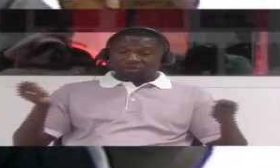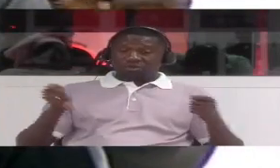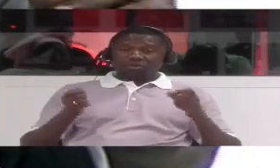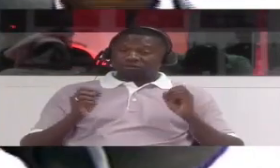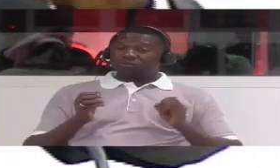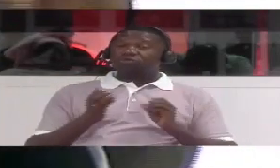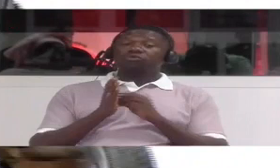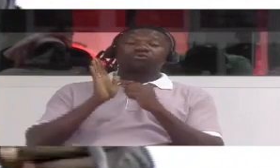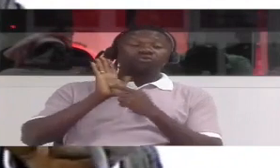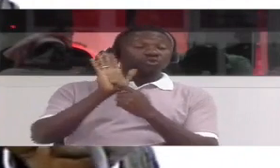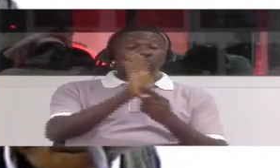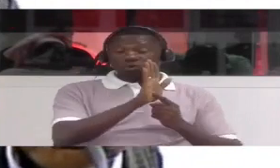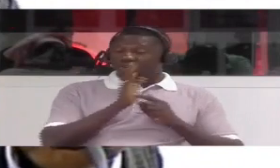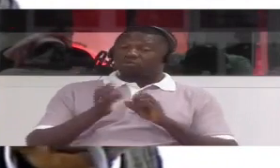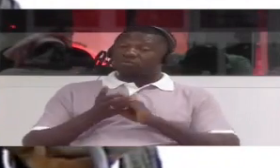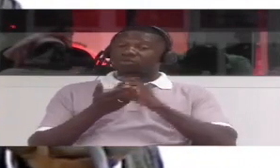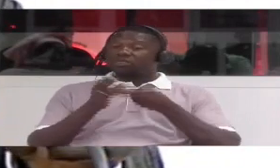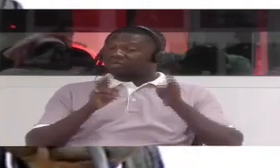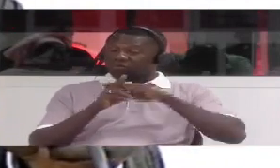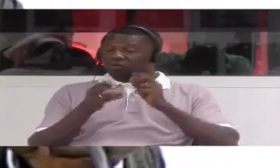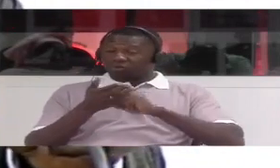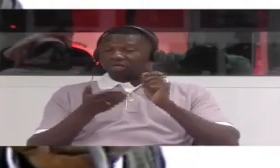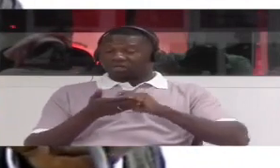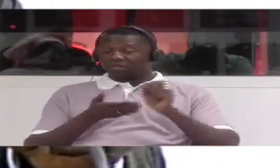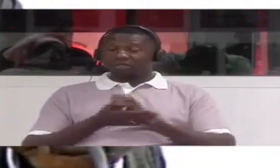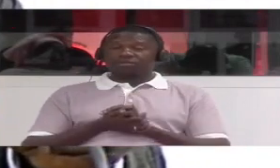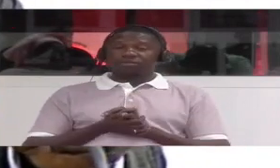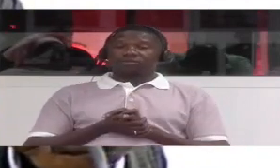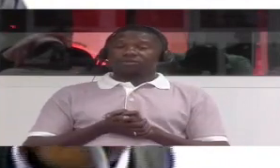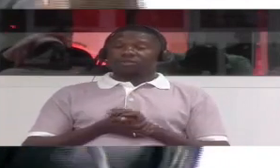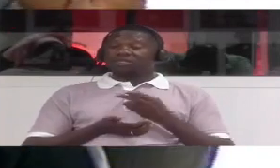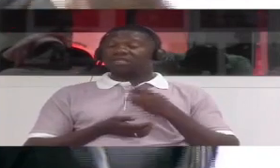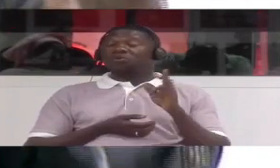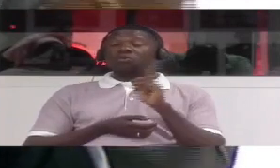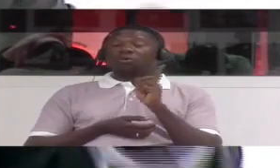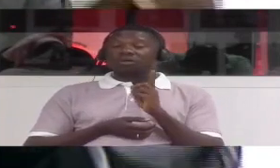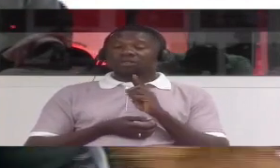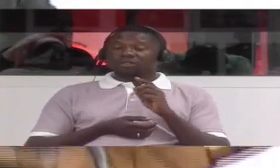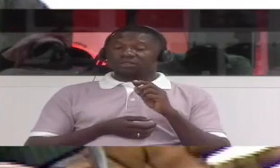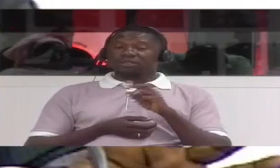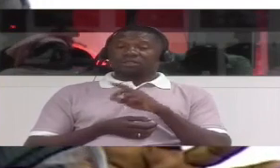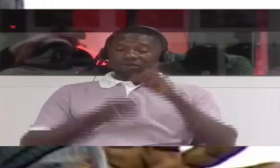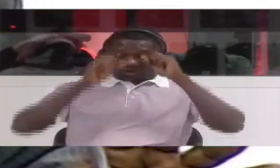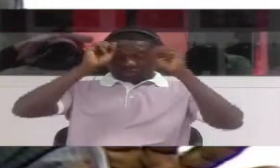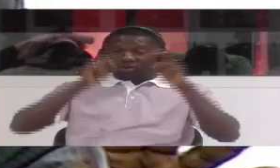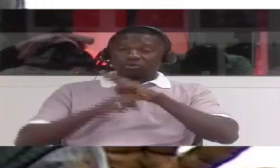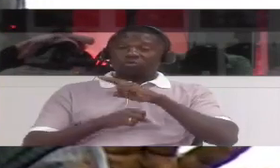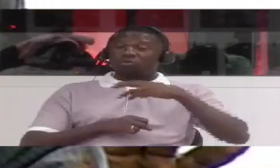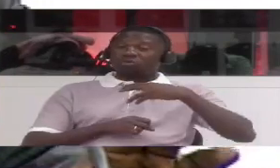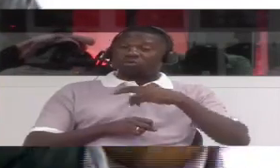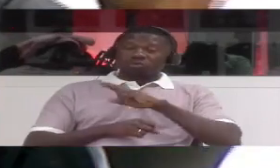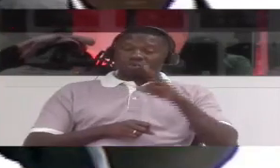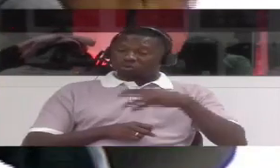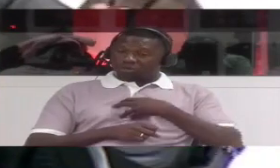fe ngor gi gënona bañ but the former government they what they don't want moy freedom newspaper that is freedom